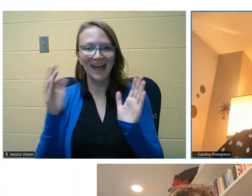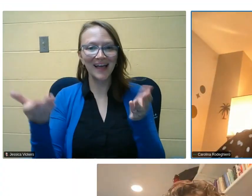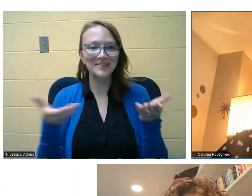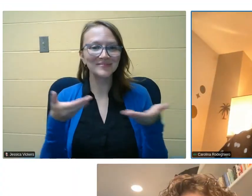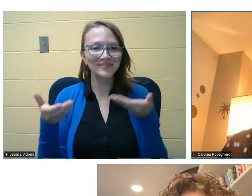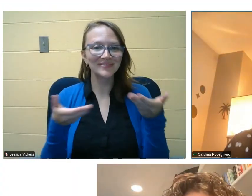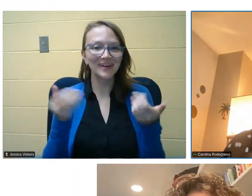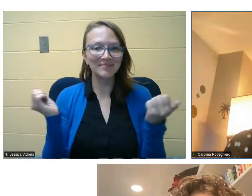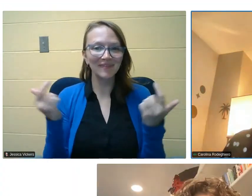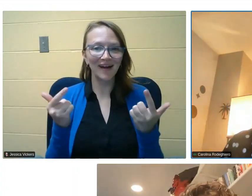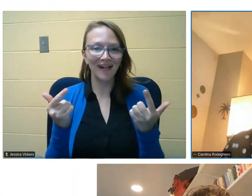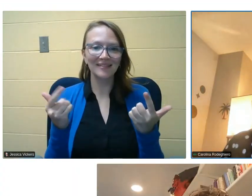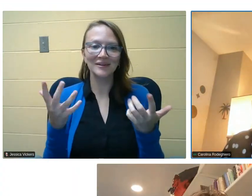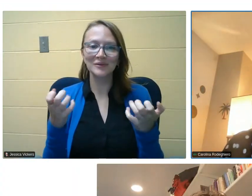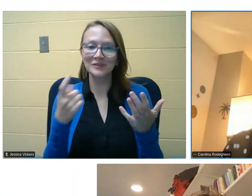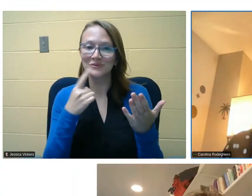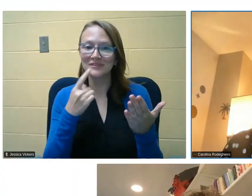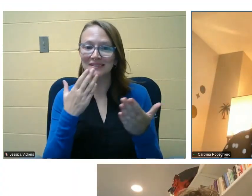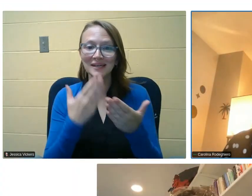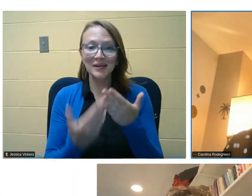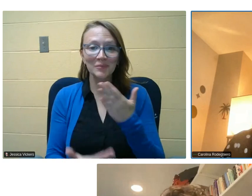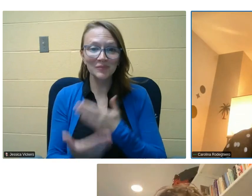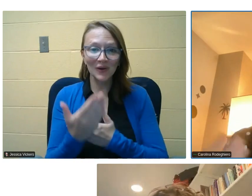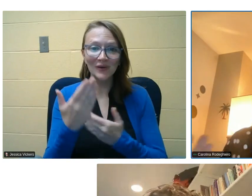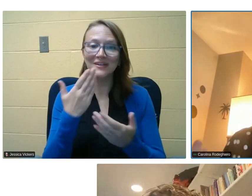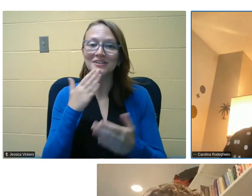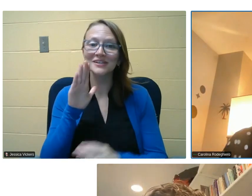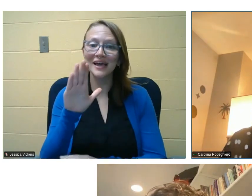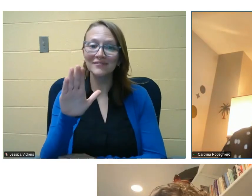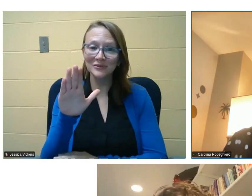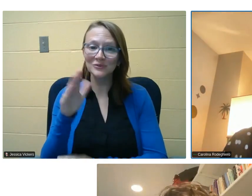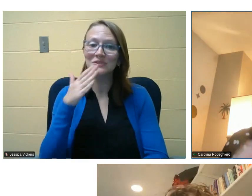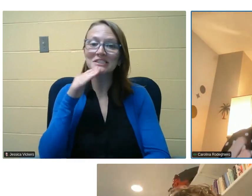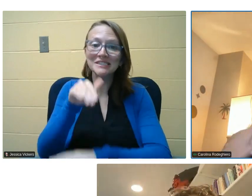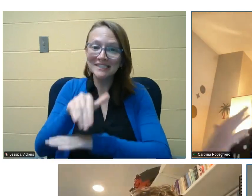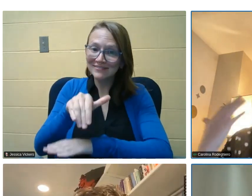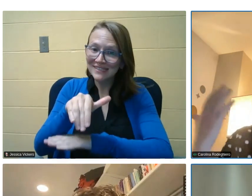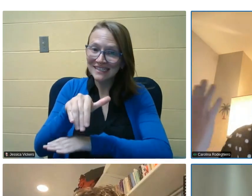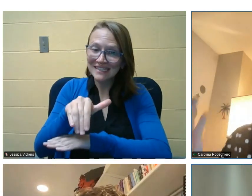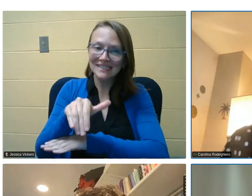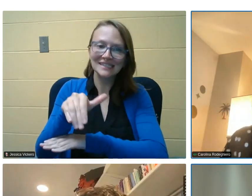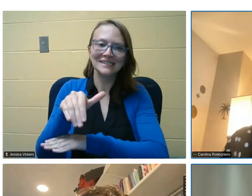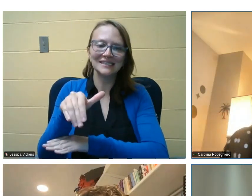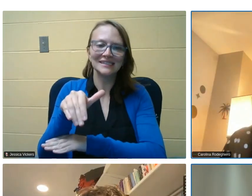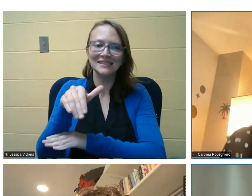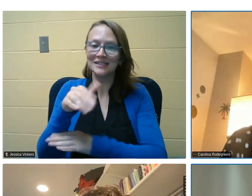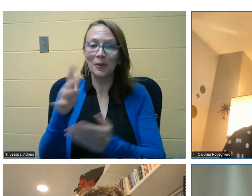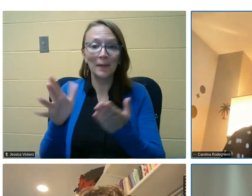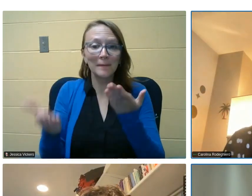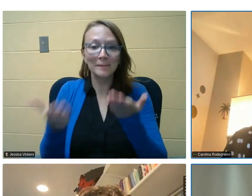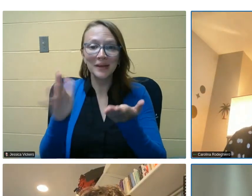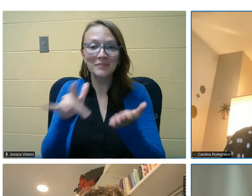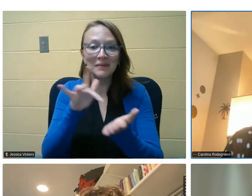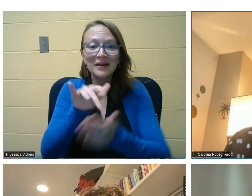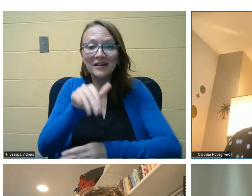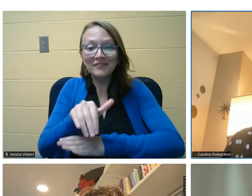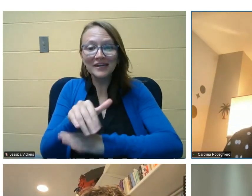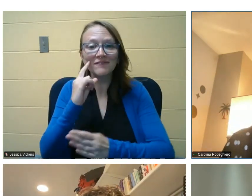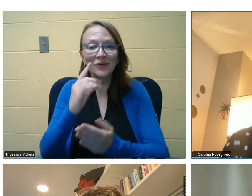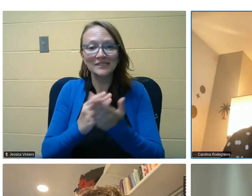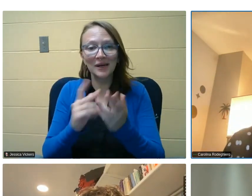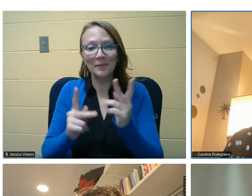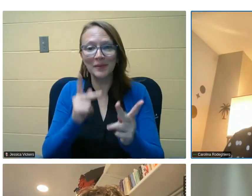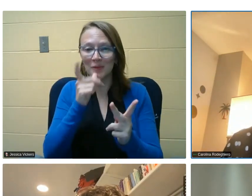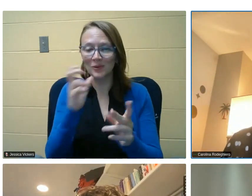everybody. We want to say good morning, good afternoon, good evening, good, middle of the night for people who are joining